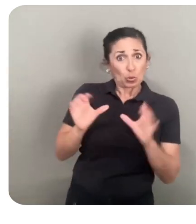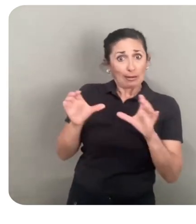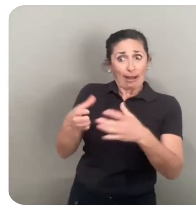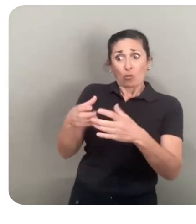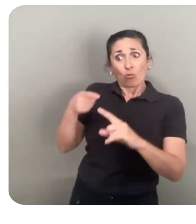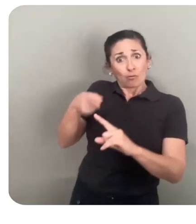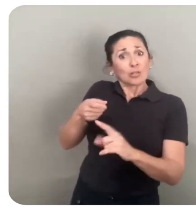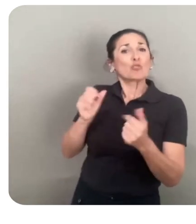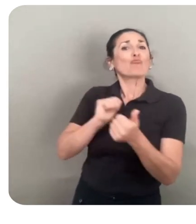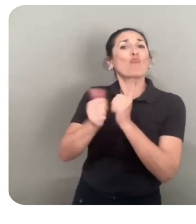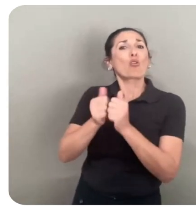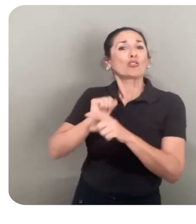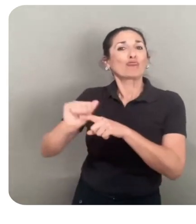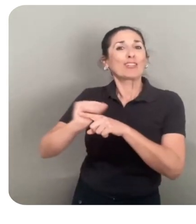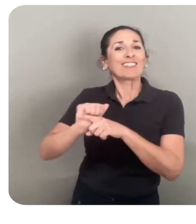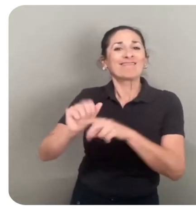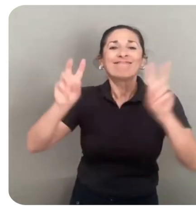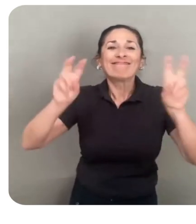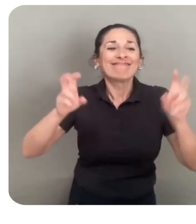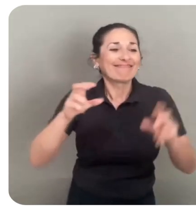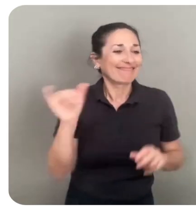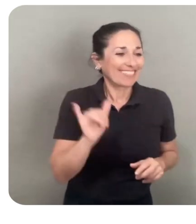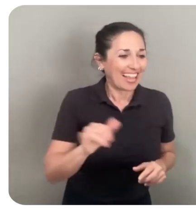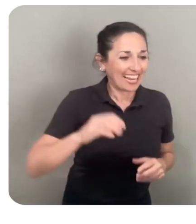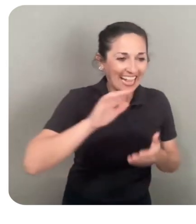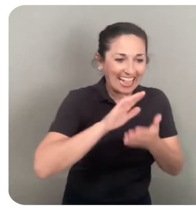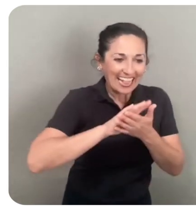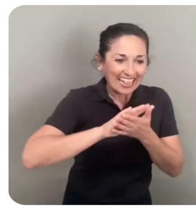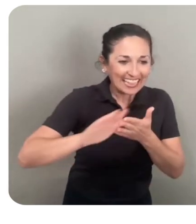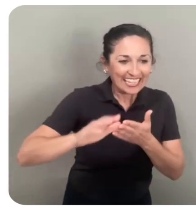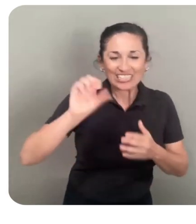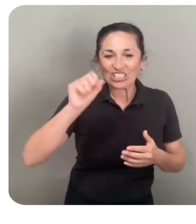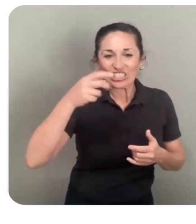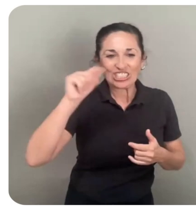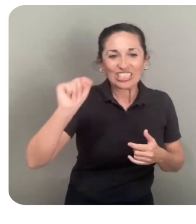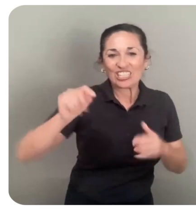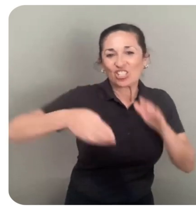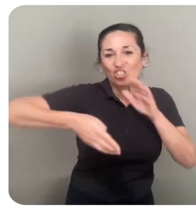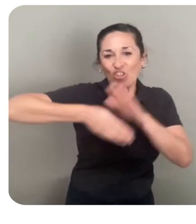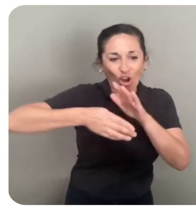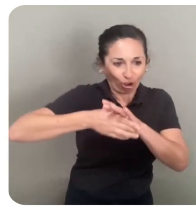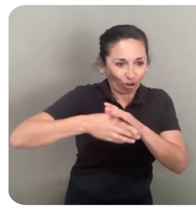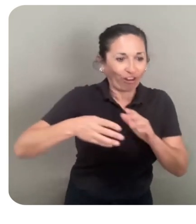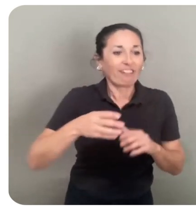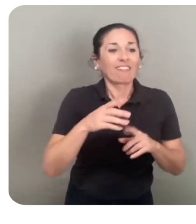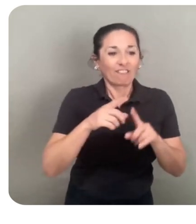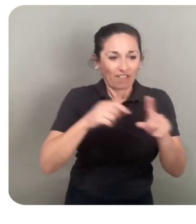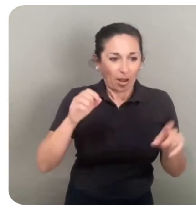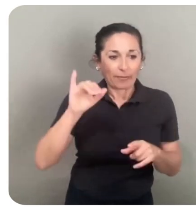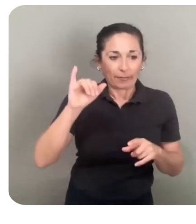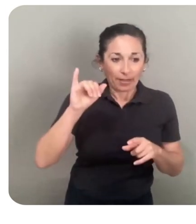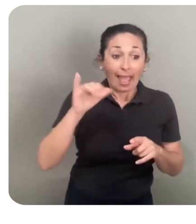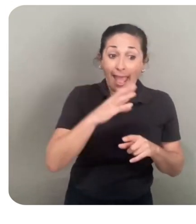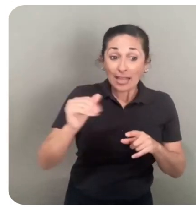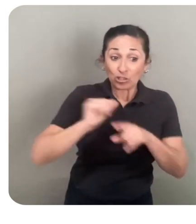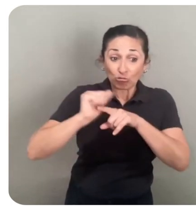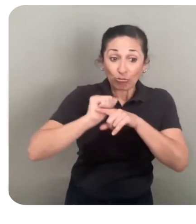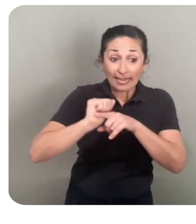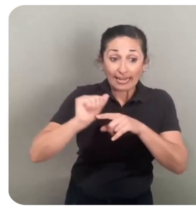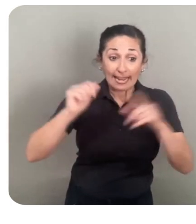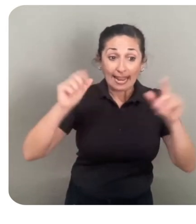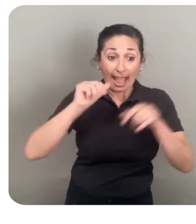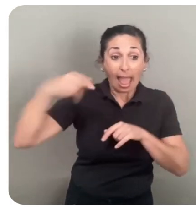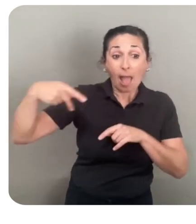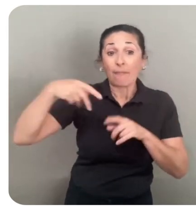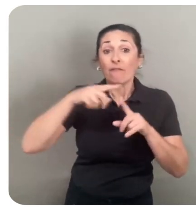Sports Training. Titles like Clean Sheet Soccer by Incisive, as well as the NHL Training app by Sense Arena,